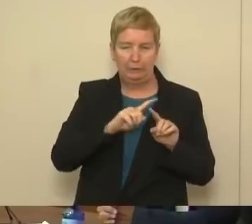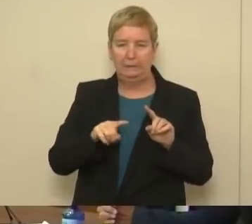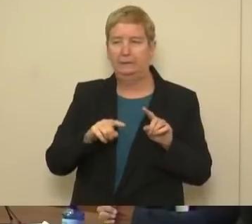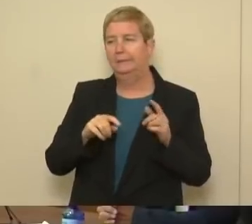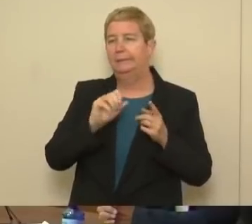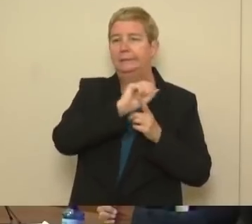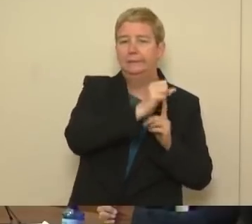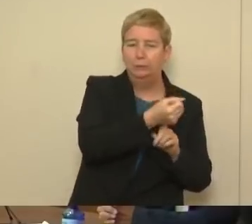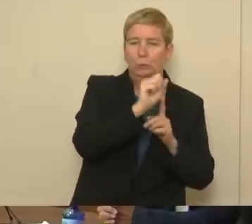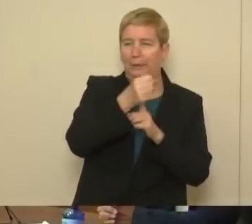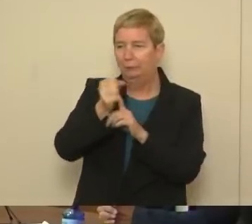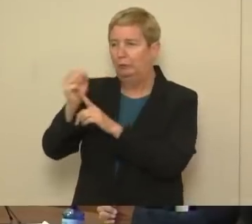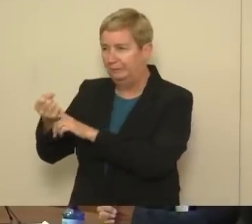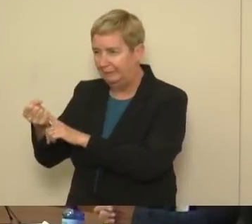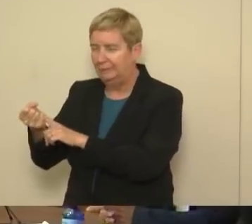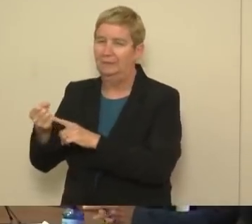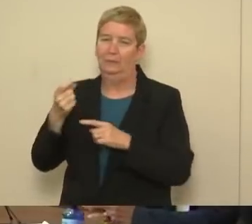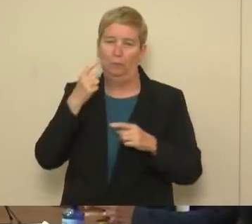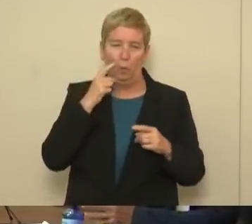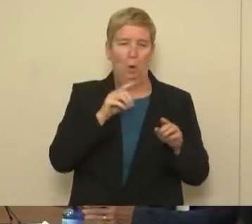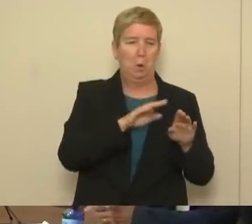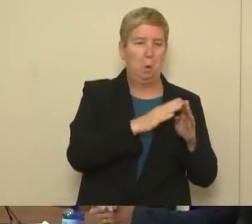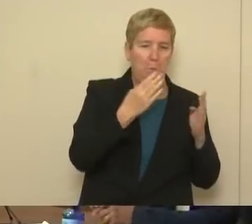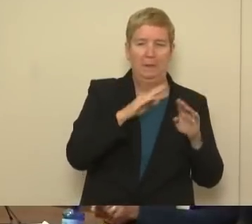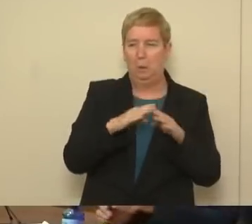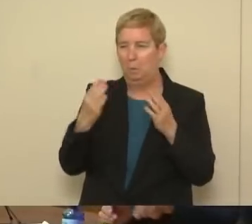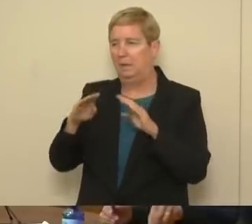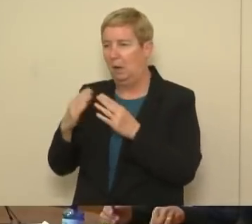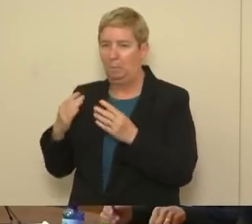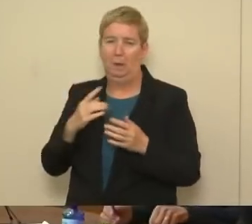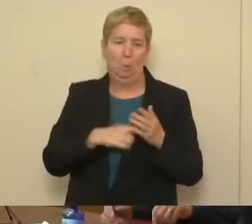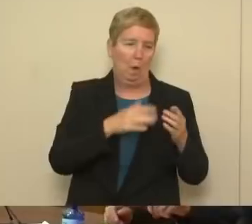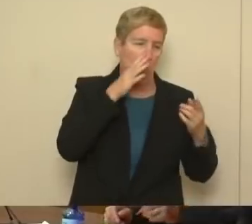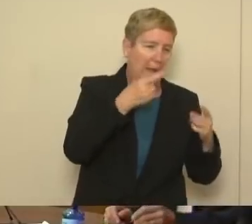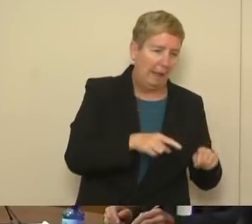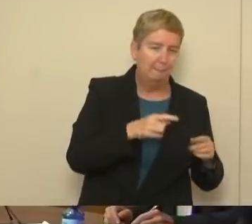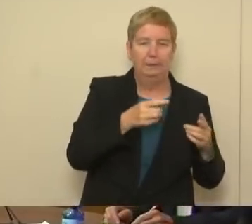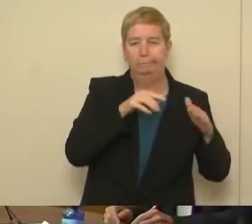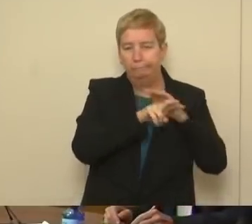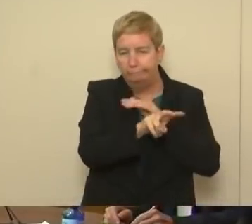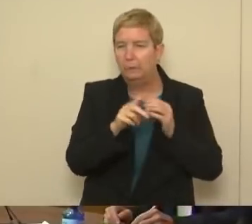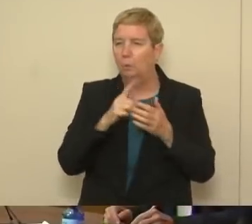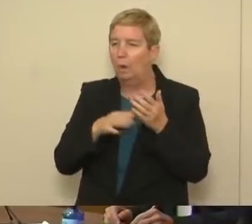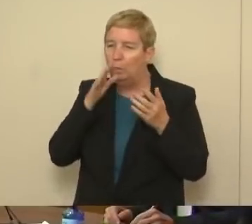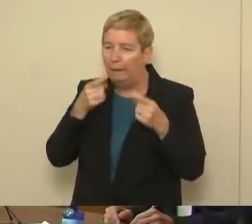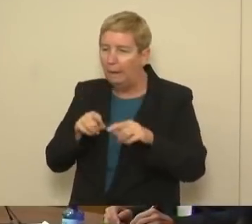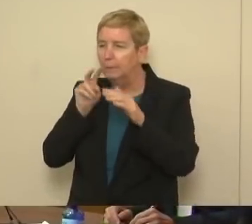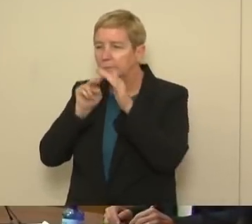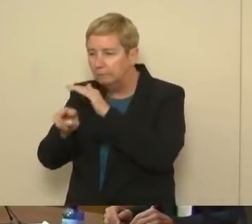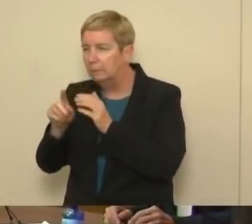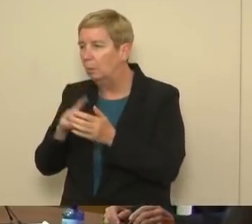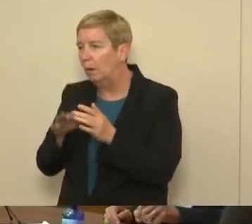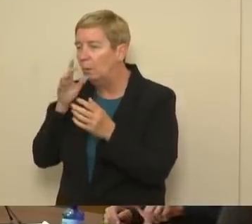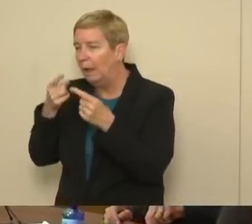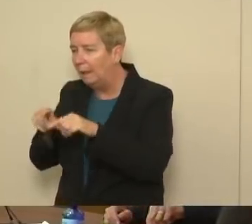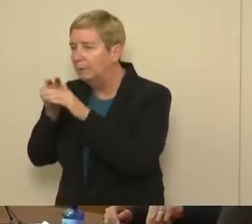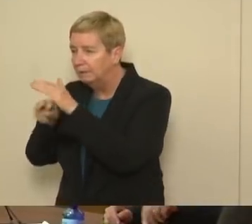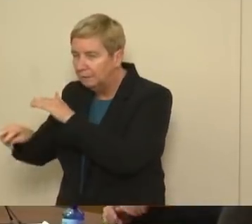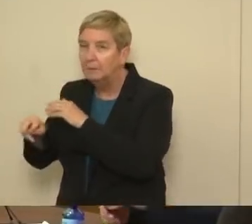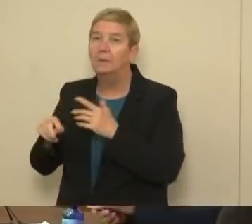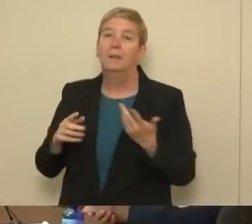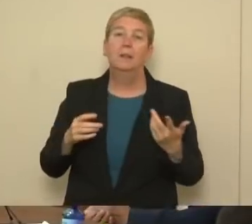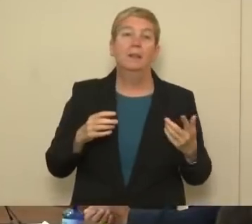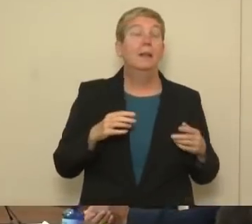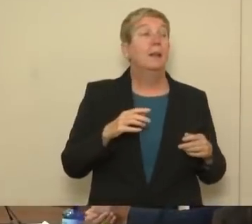in chart form, and all of them, even the ones that have the highest, transmission